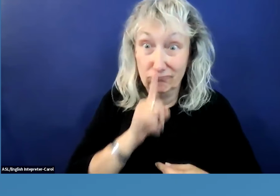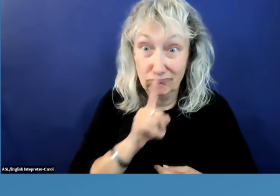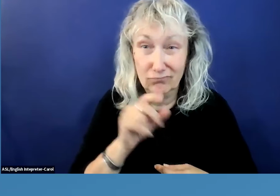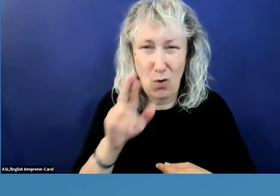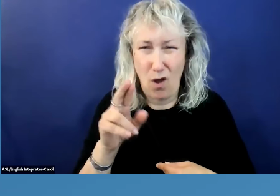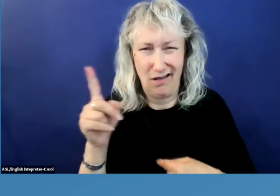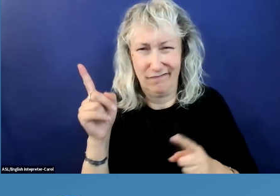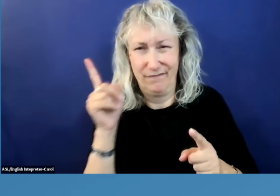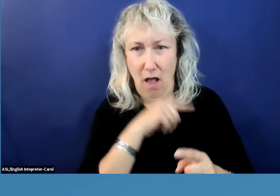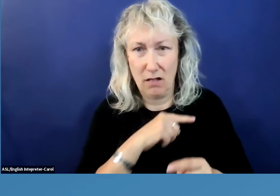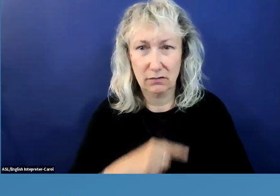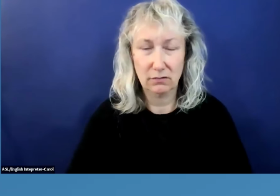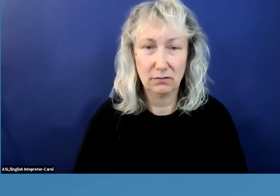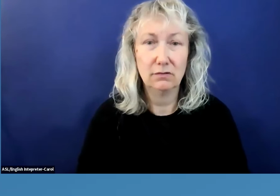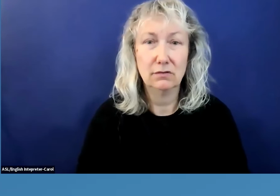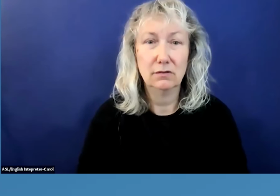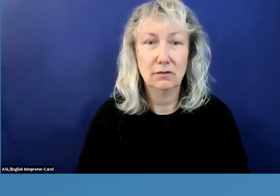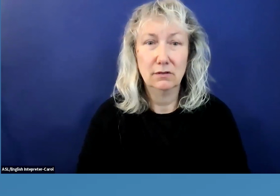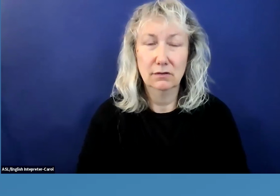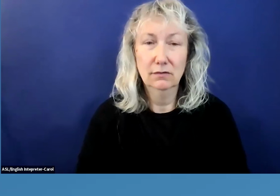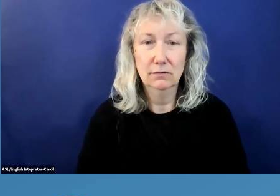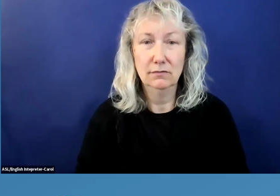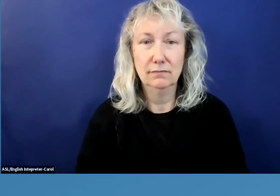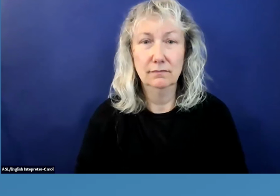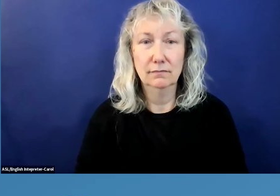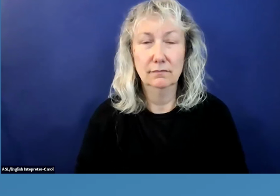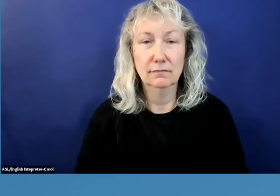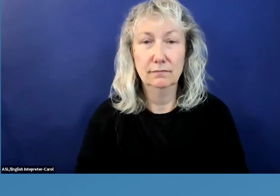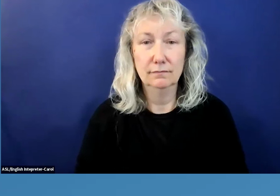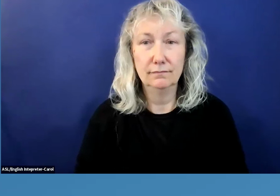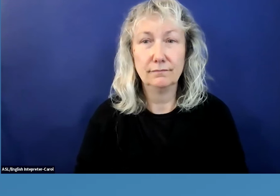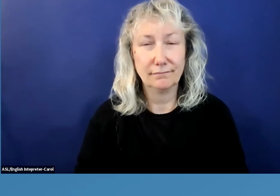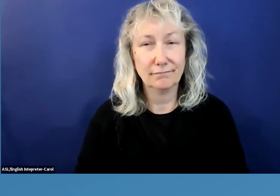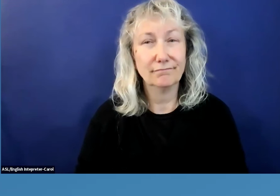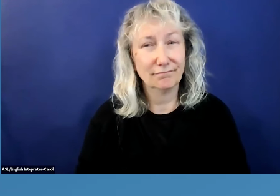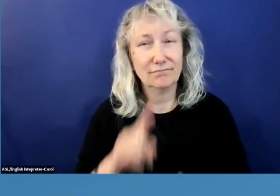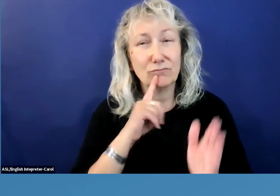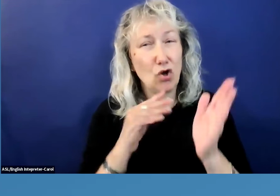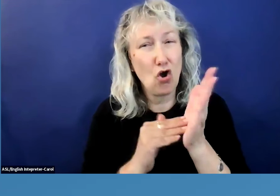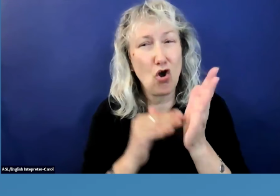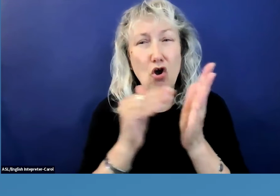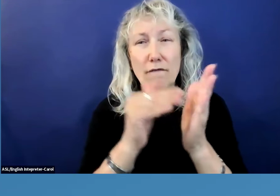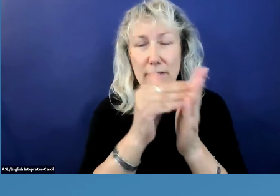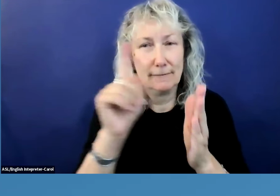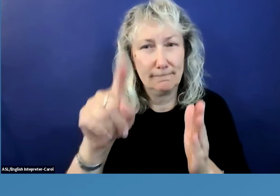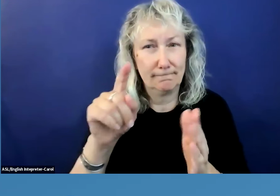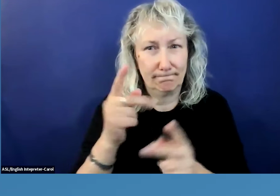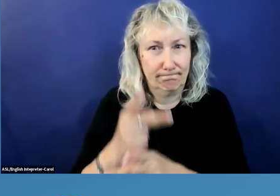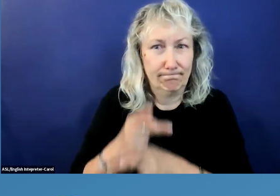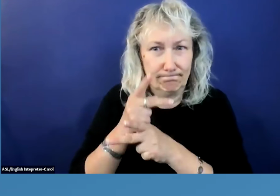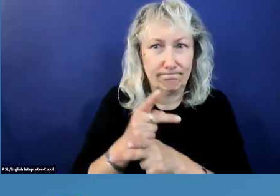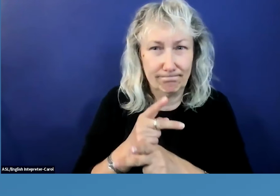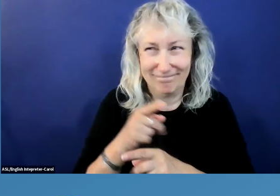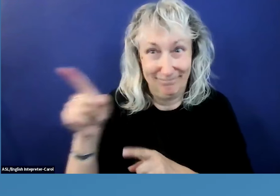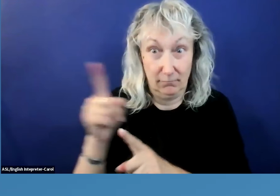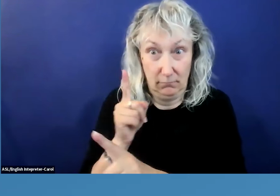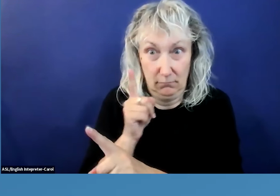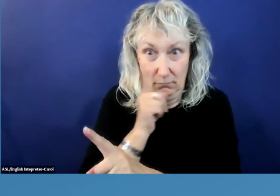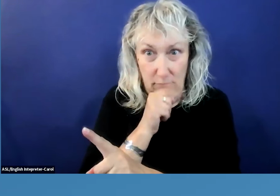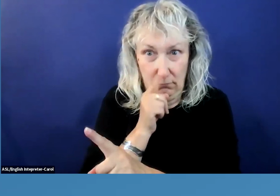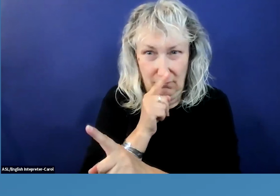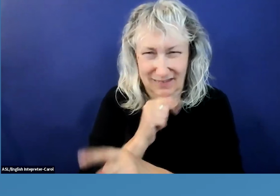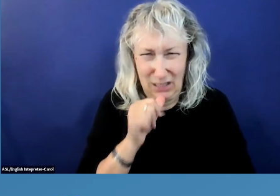of. Second, be aware of imposters. They might claim to be representatives